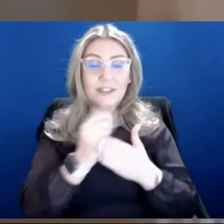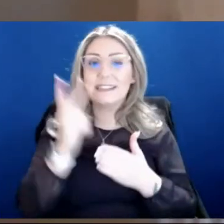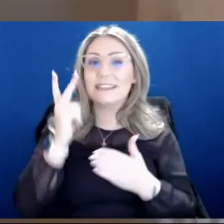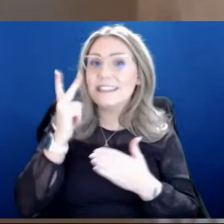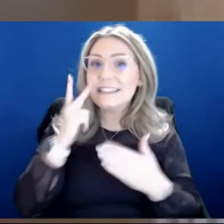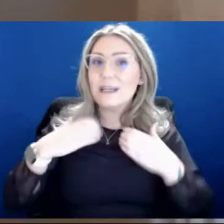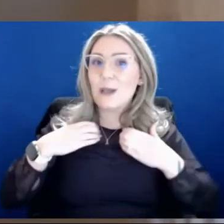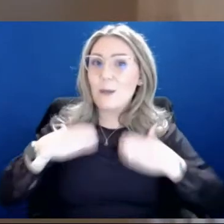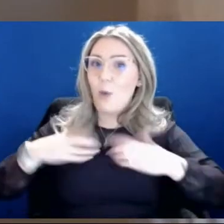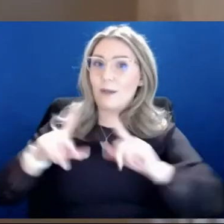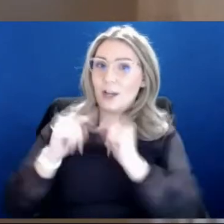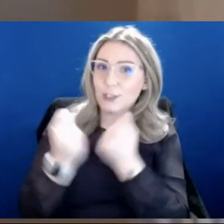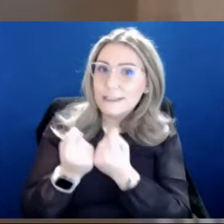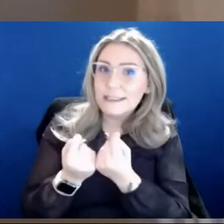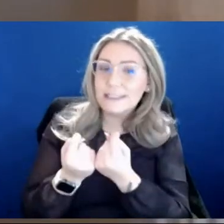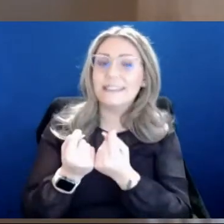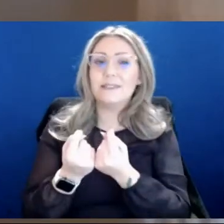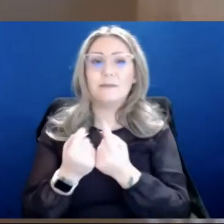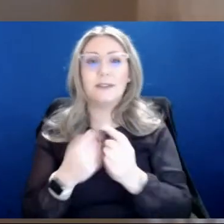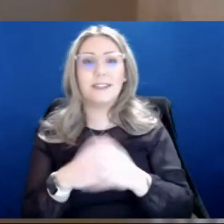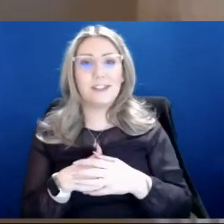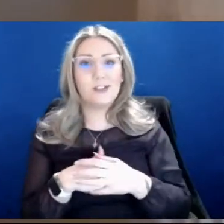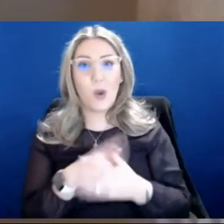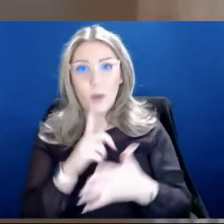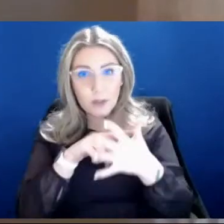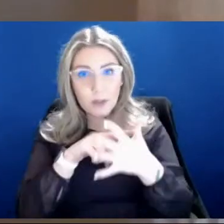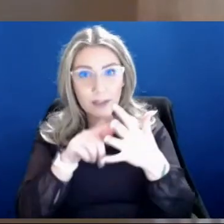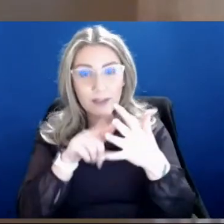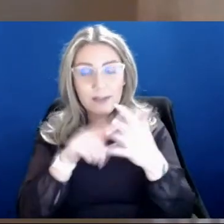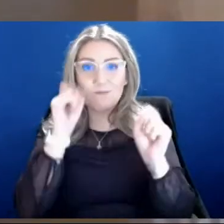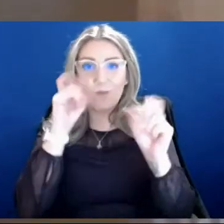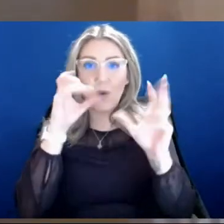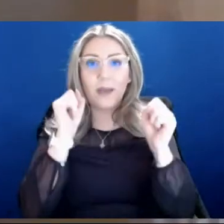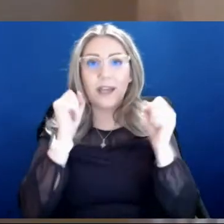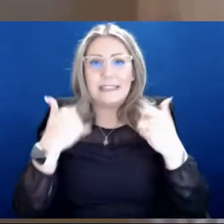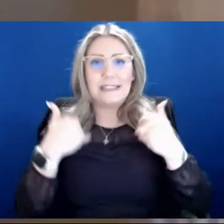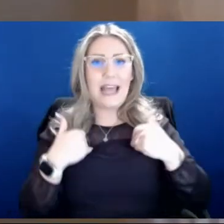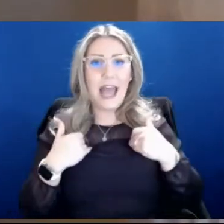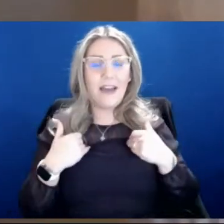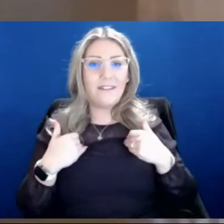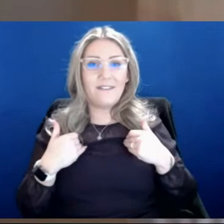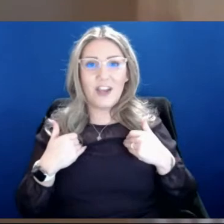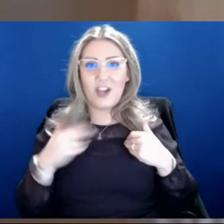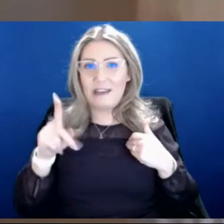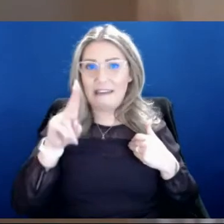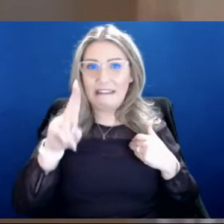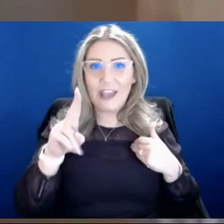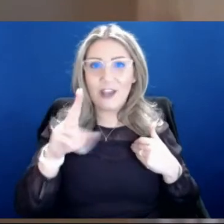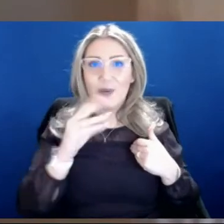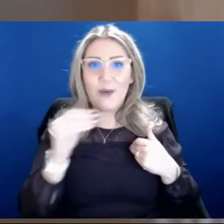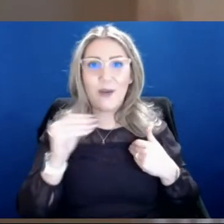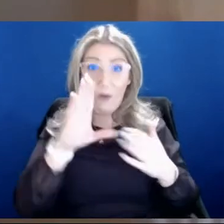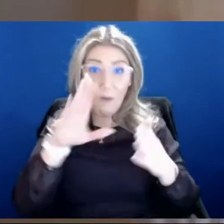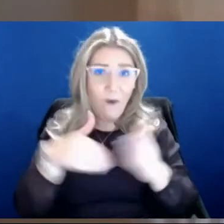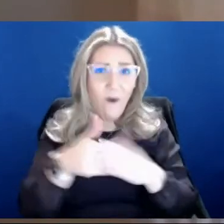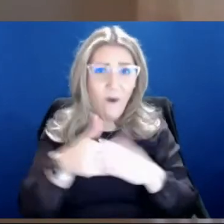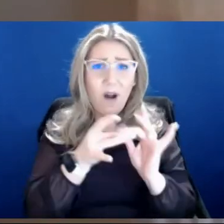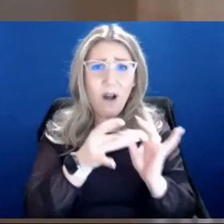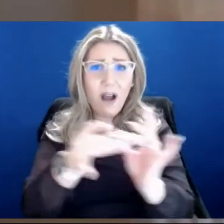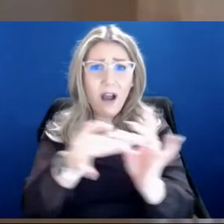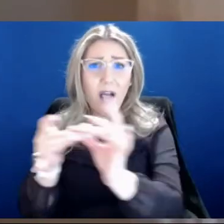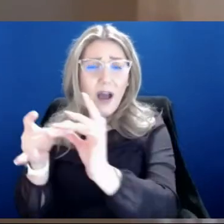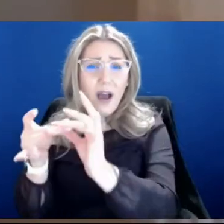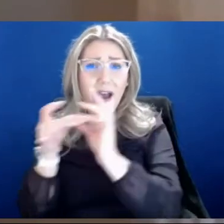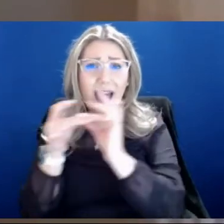pulmonary team. So it was amazing to have KU and all of the connections and everything